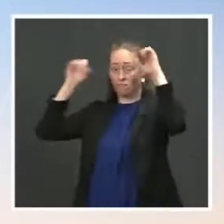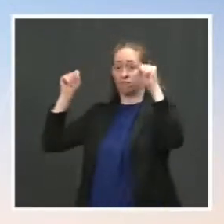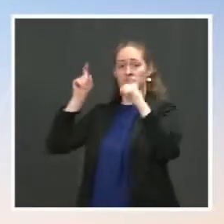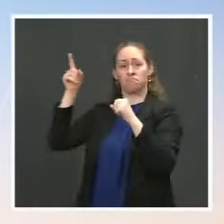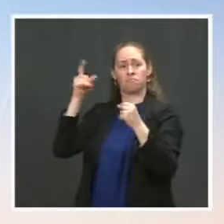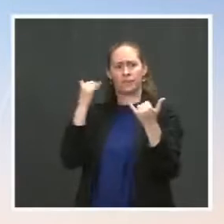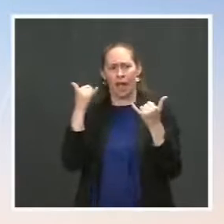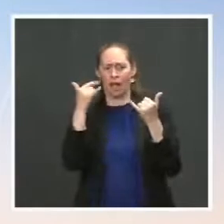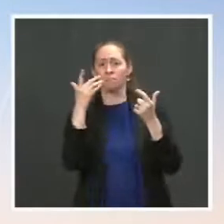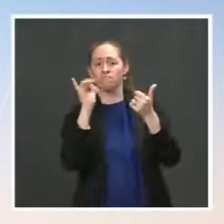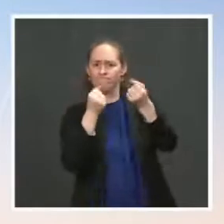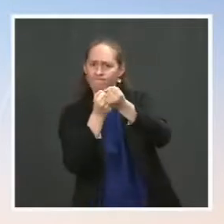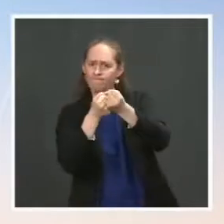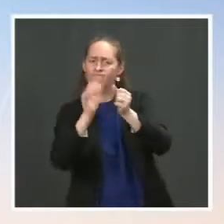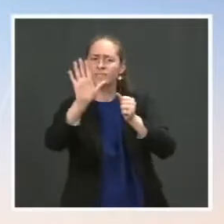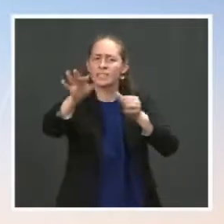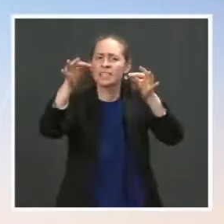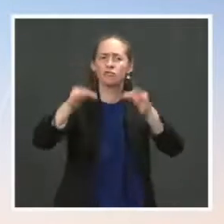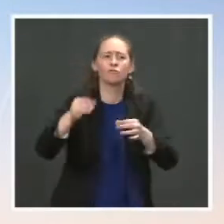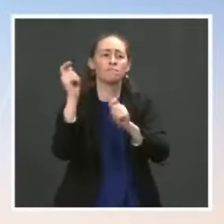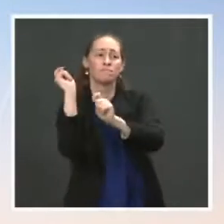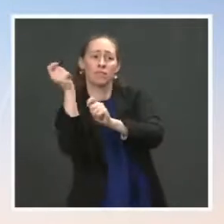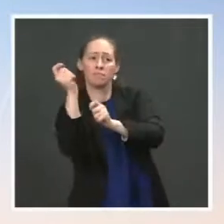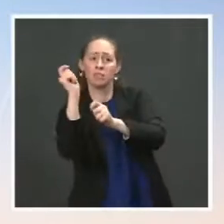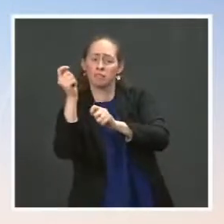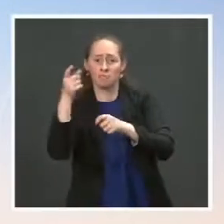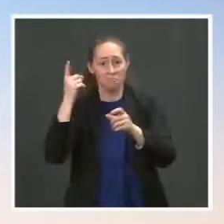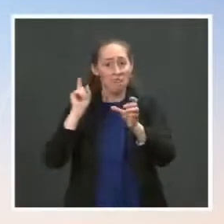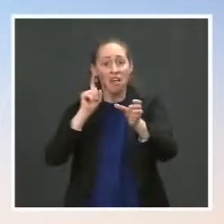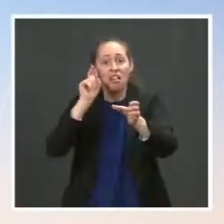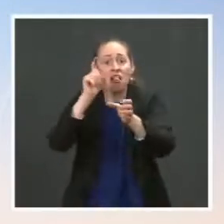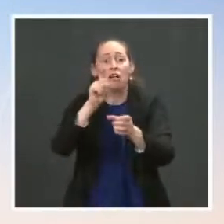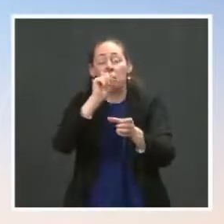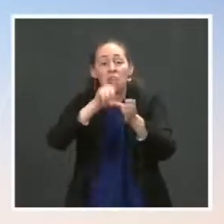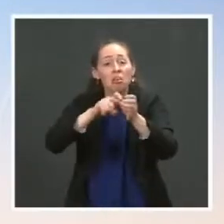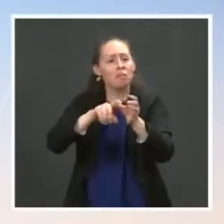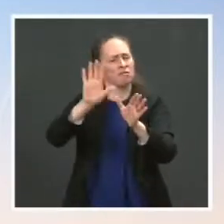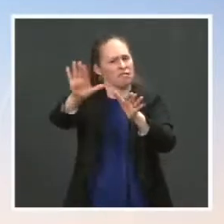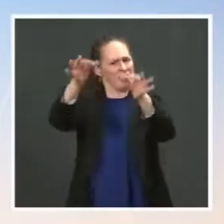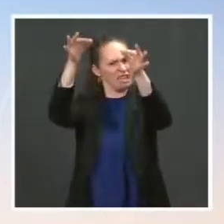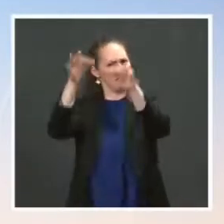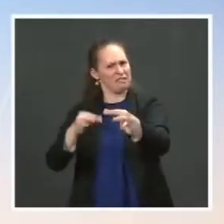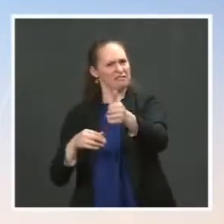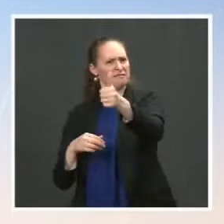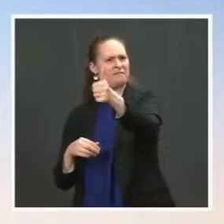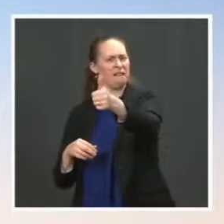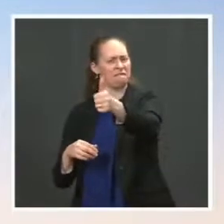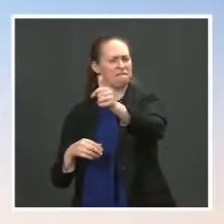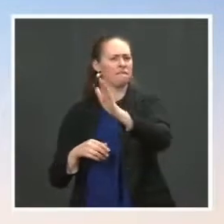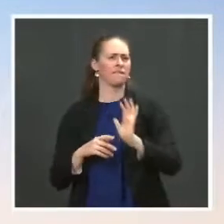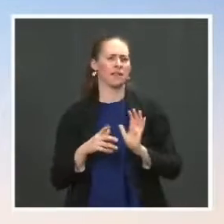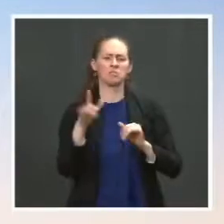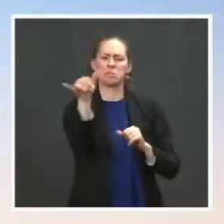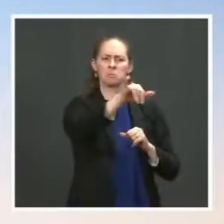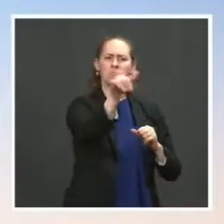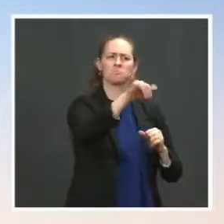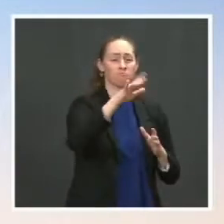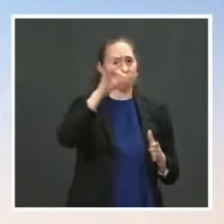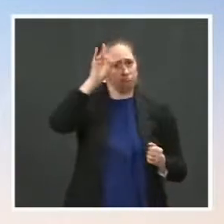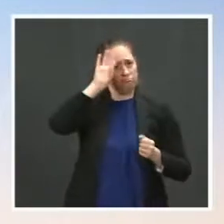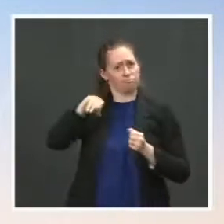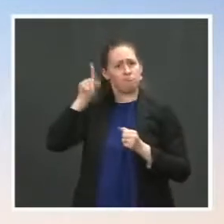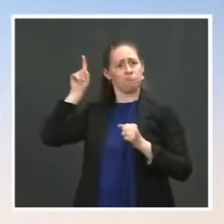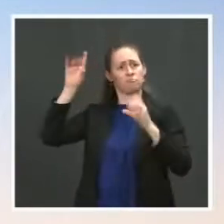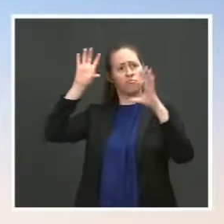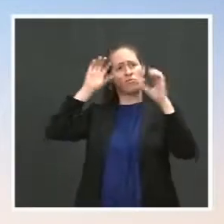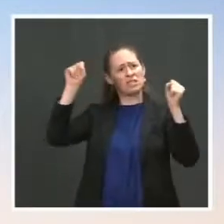a result to make a further comment. But I will say broadly, as you know and you alluded to in your question, we know it's very difficult